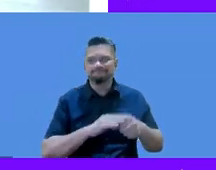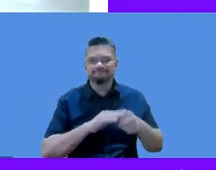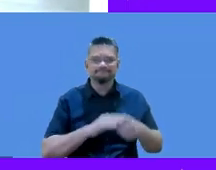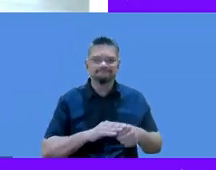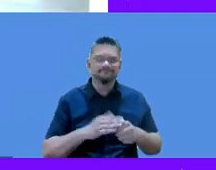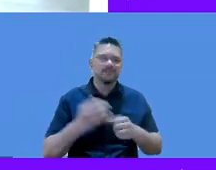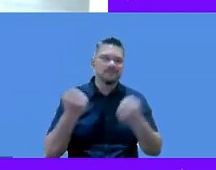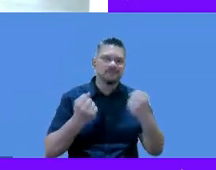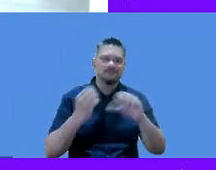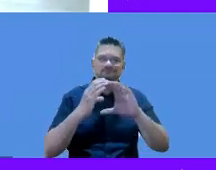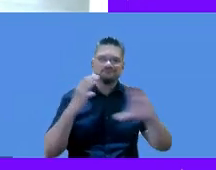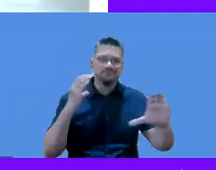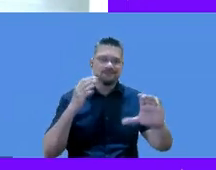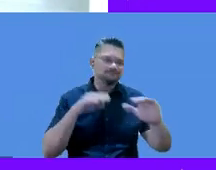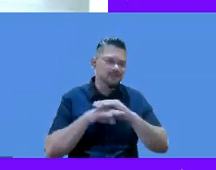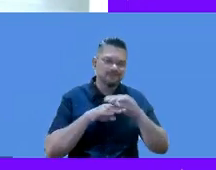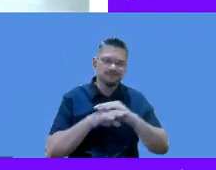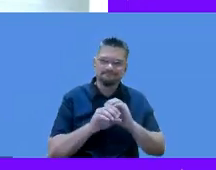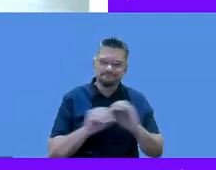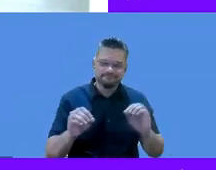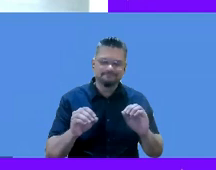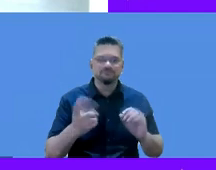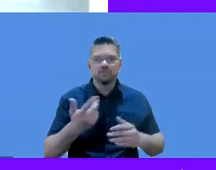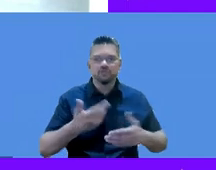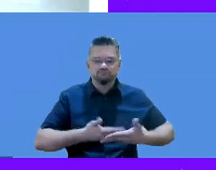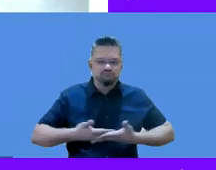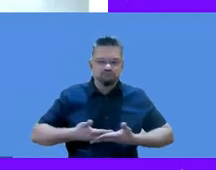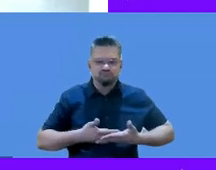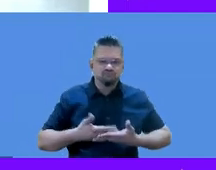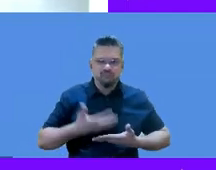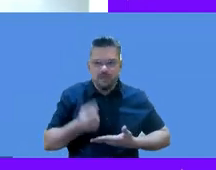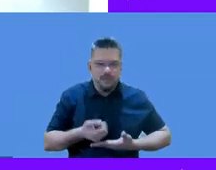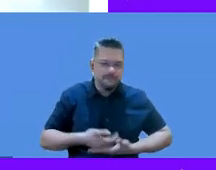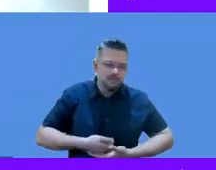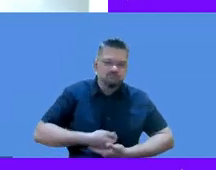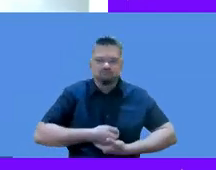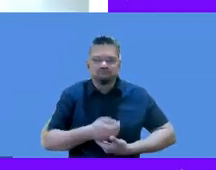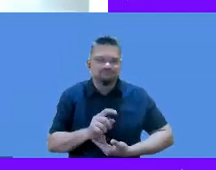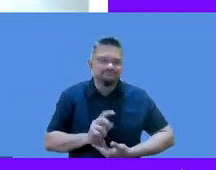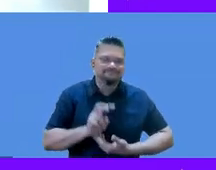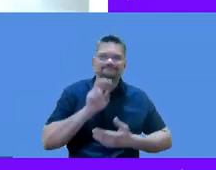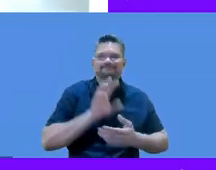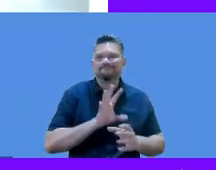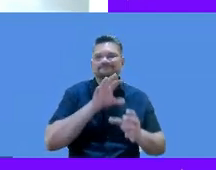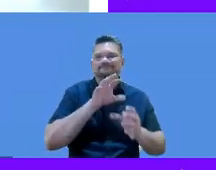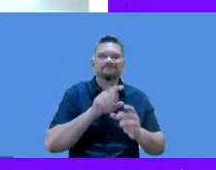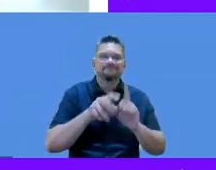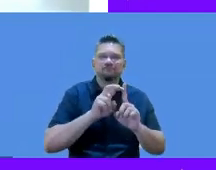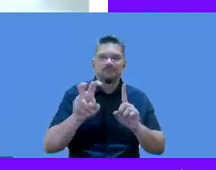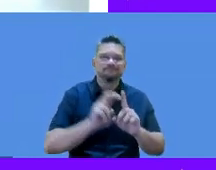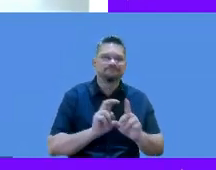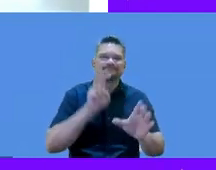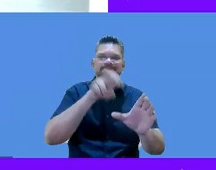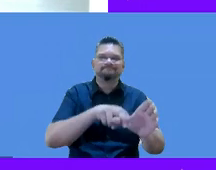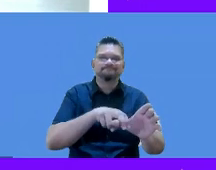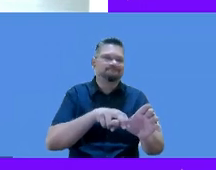for those traveling with children. So again, when you consider all of these kind of barriers, some are really acute and